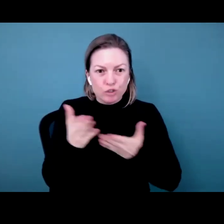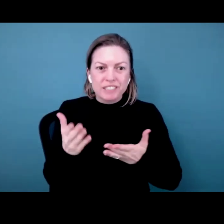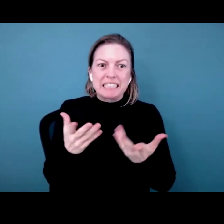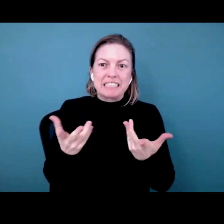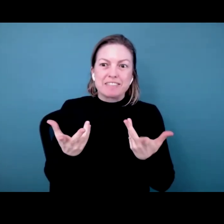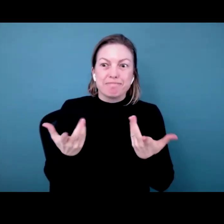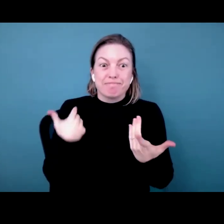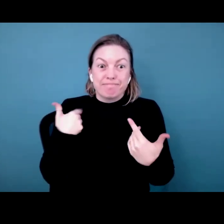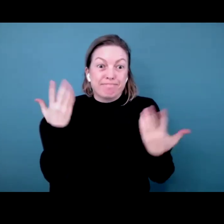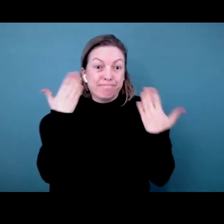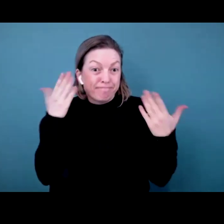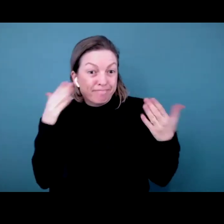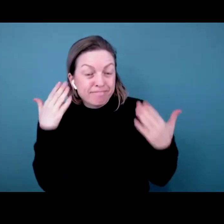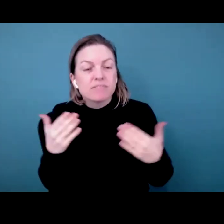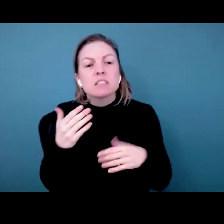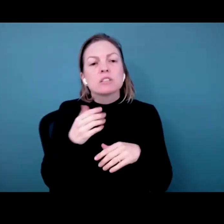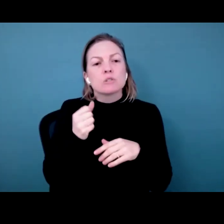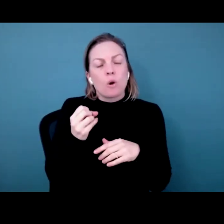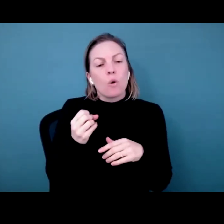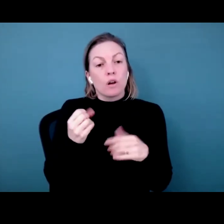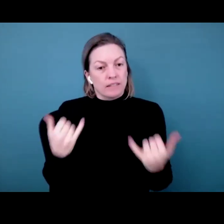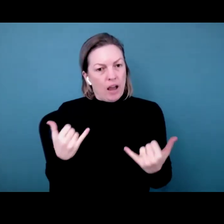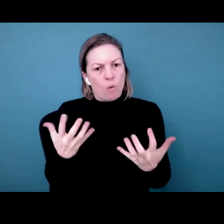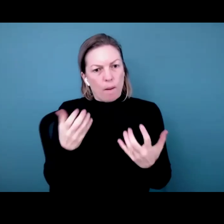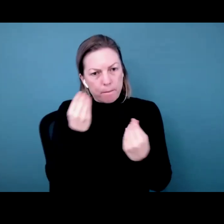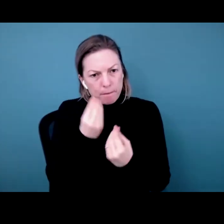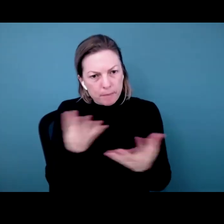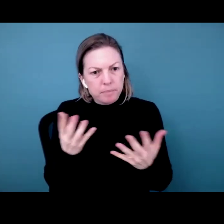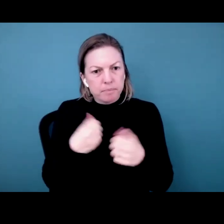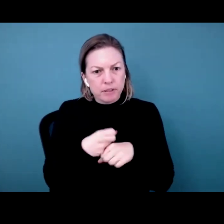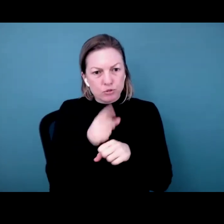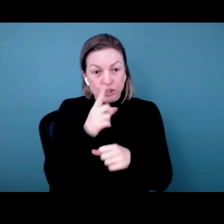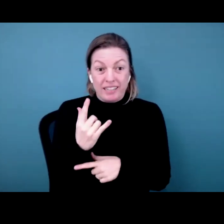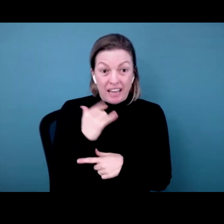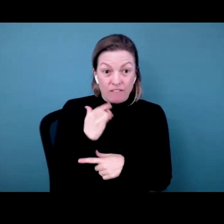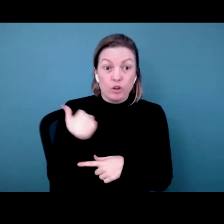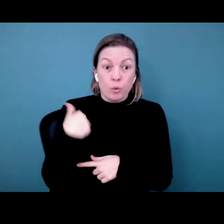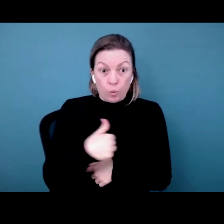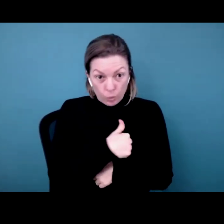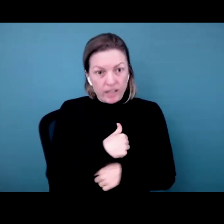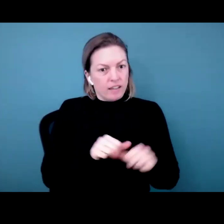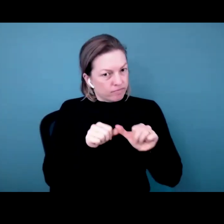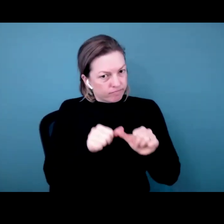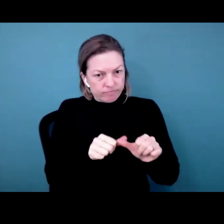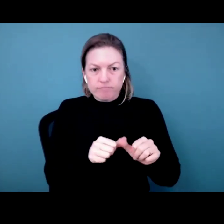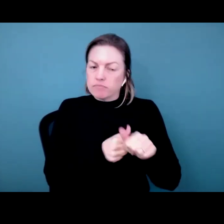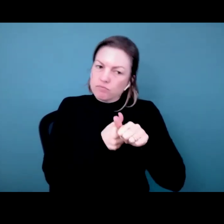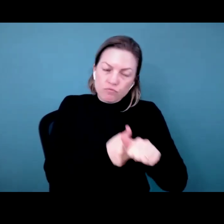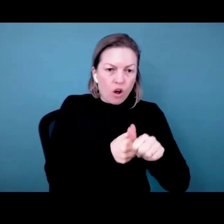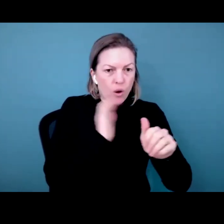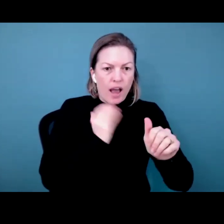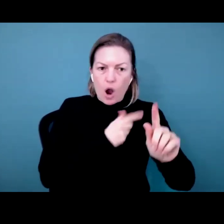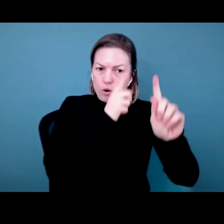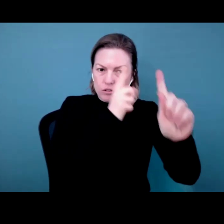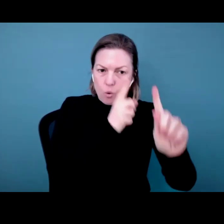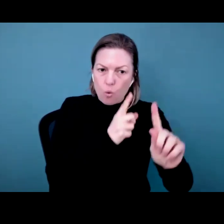we want to ensure that California continues to lead with our North Stars in mind and mitigates the harm to